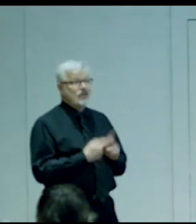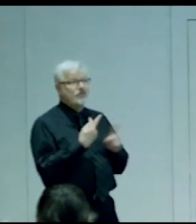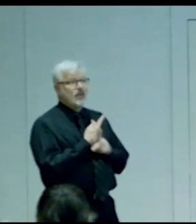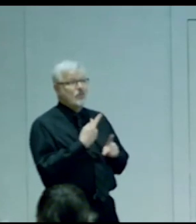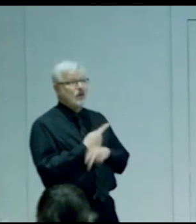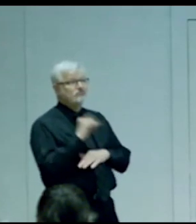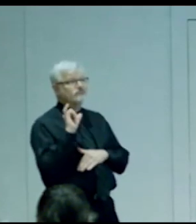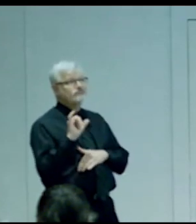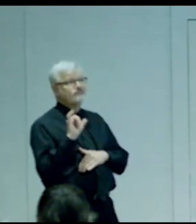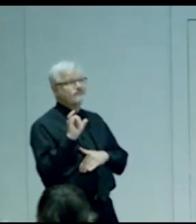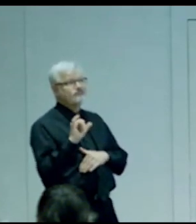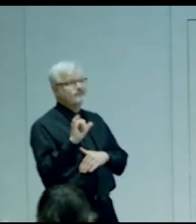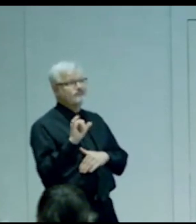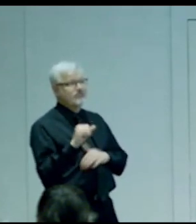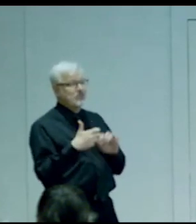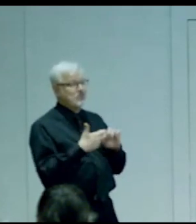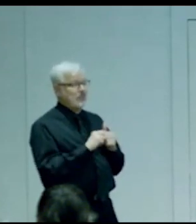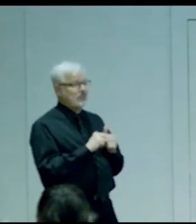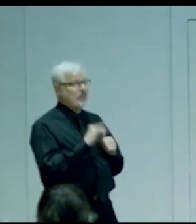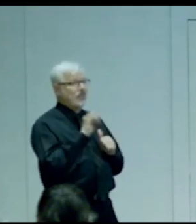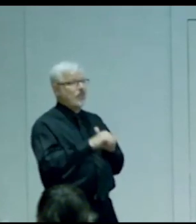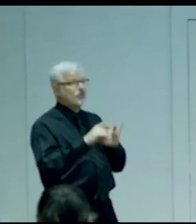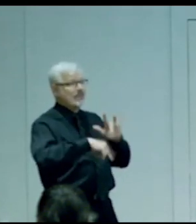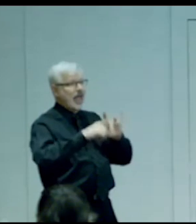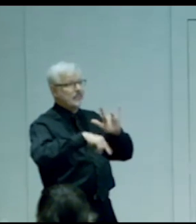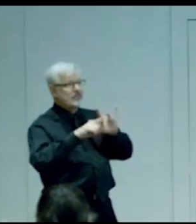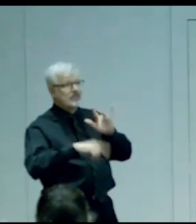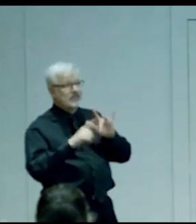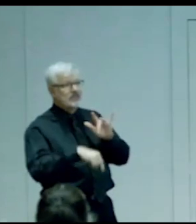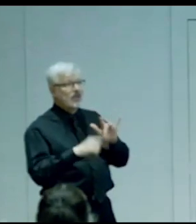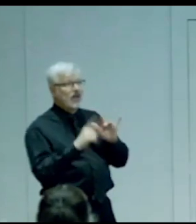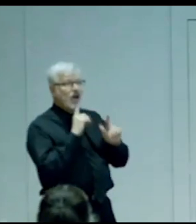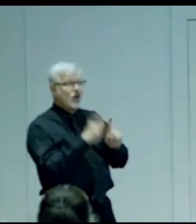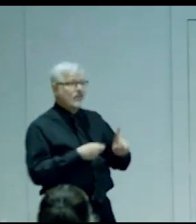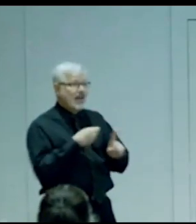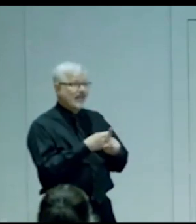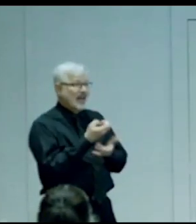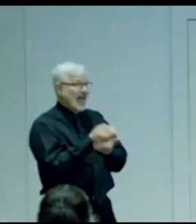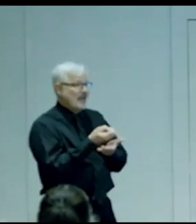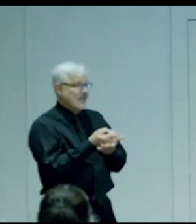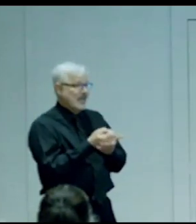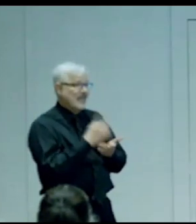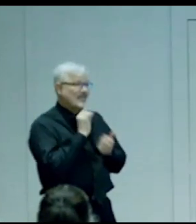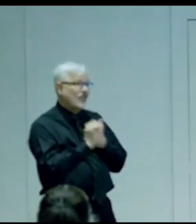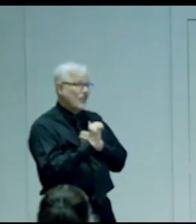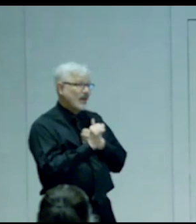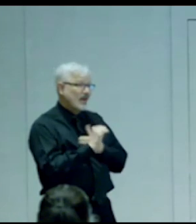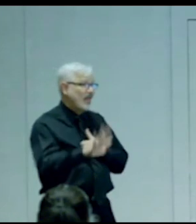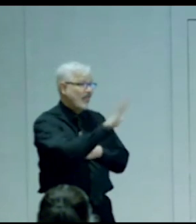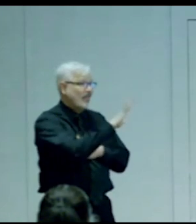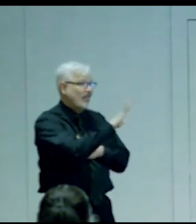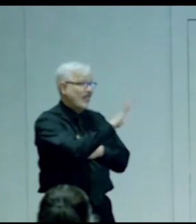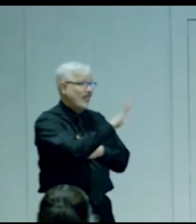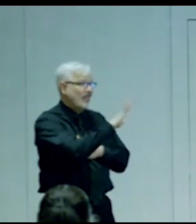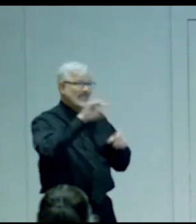said, that these problems and these gaps are hurting their economies and they're threatening their democracies. And if we